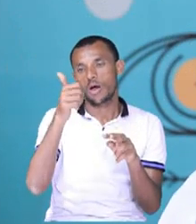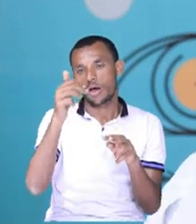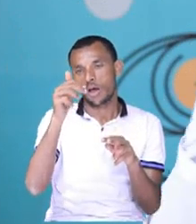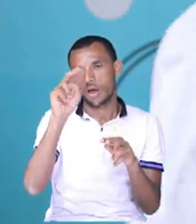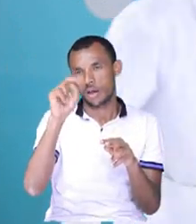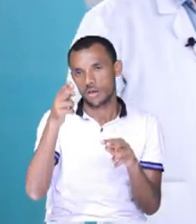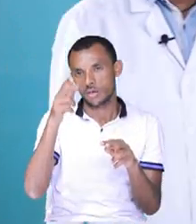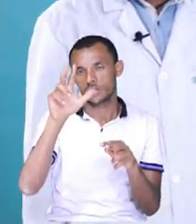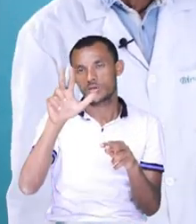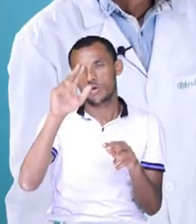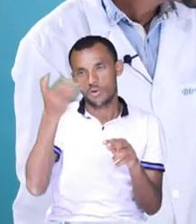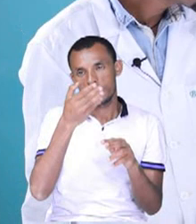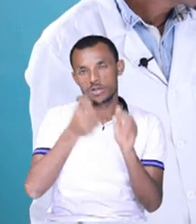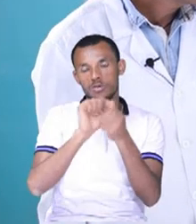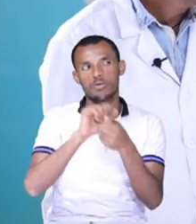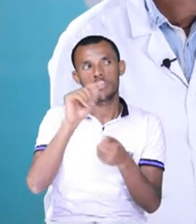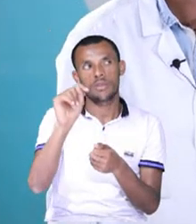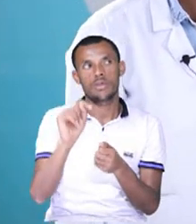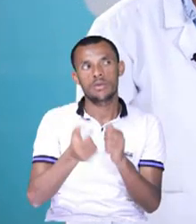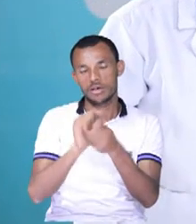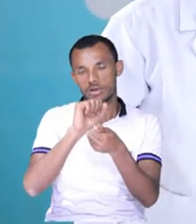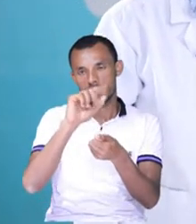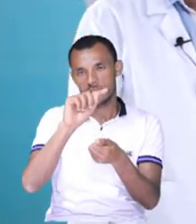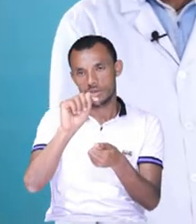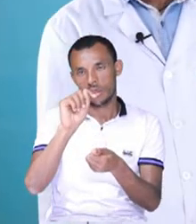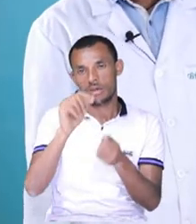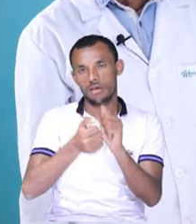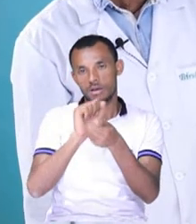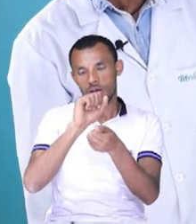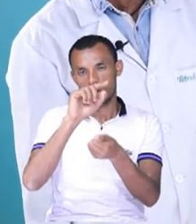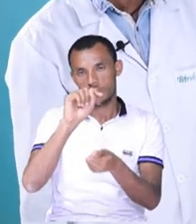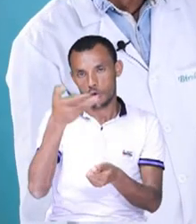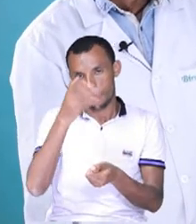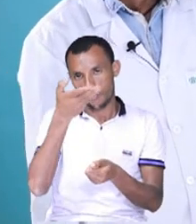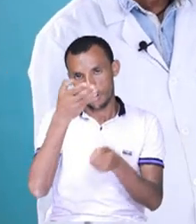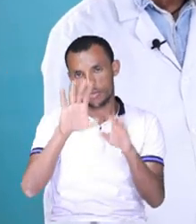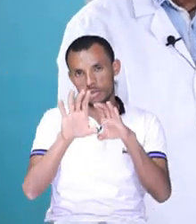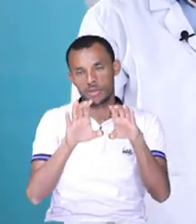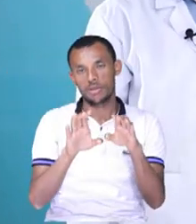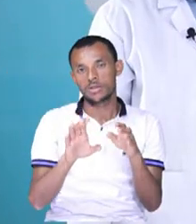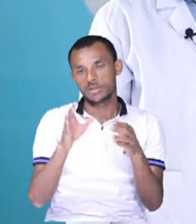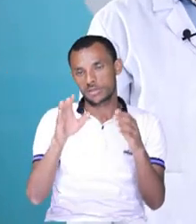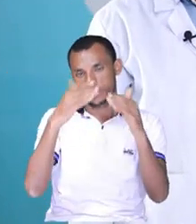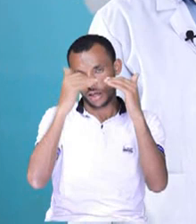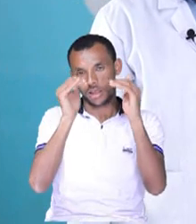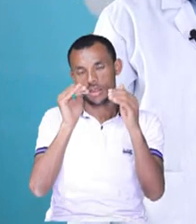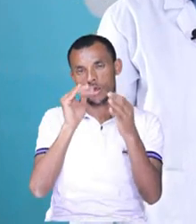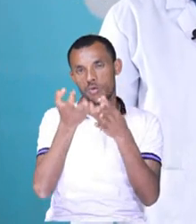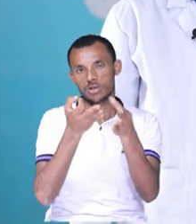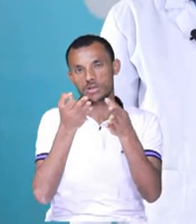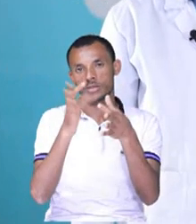Over change of T. Please, students, change T, change T, change T. This is the rate expressions for this equation. You know this